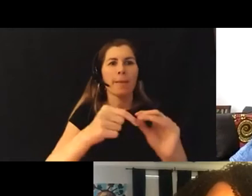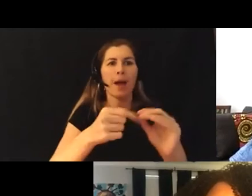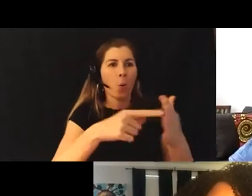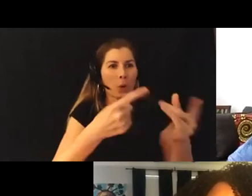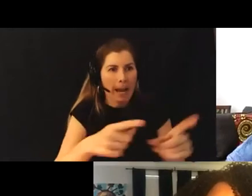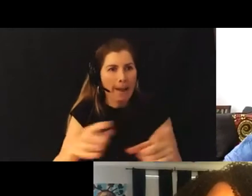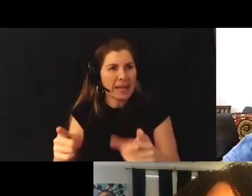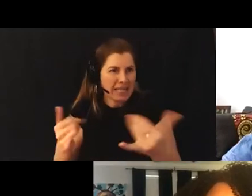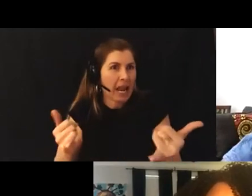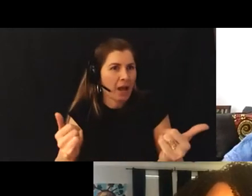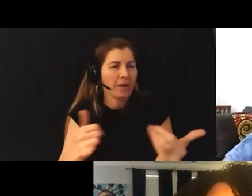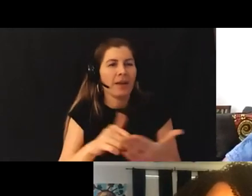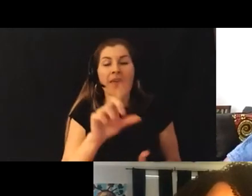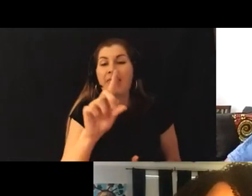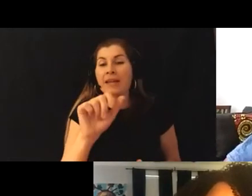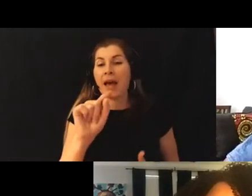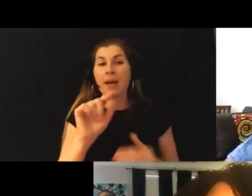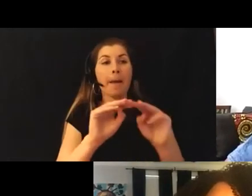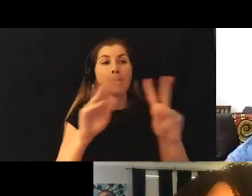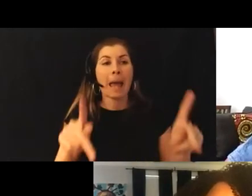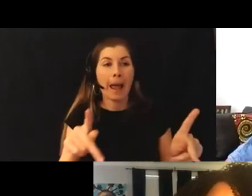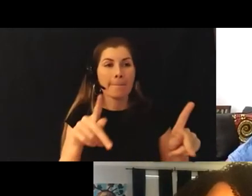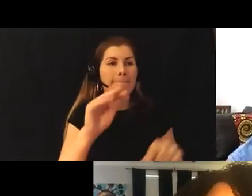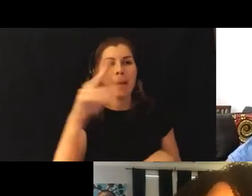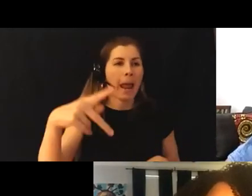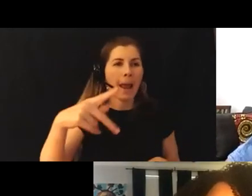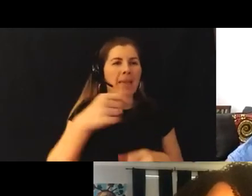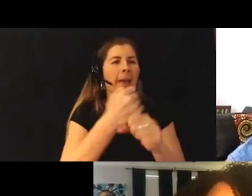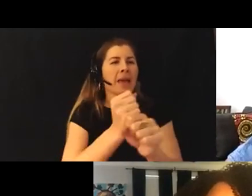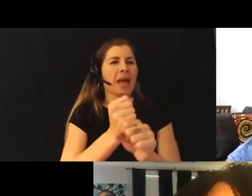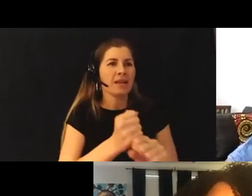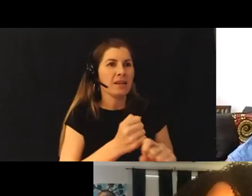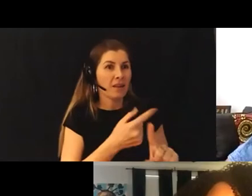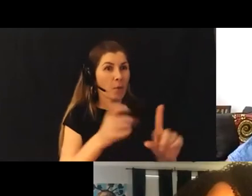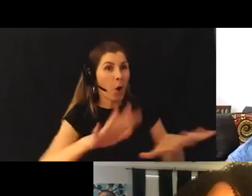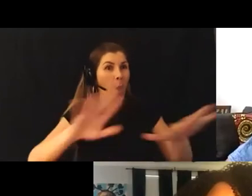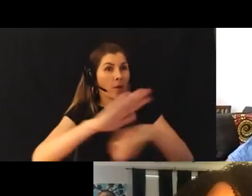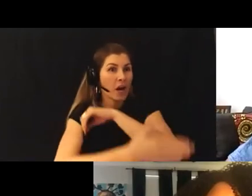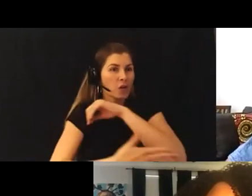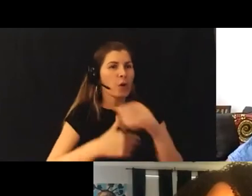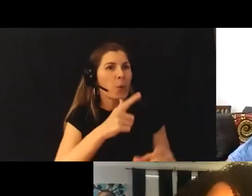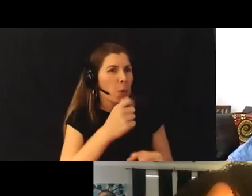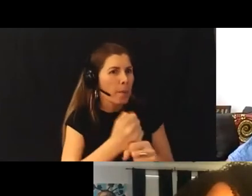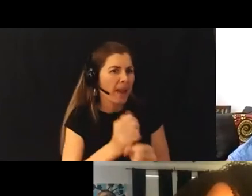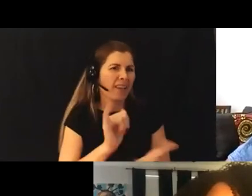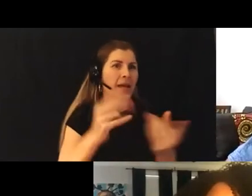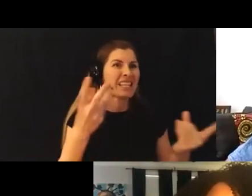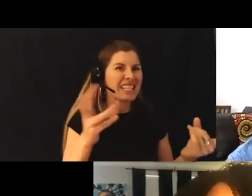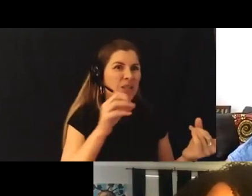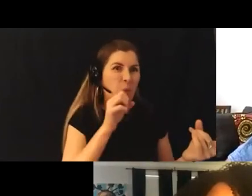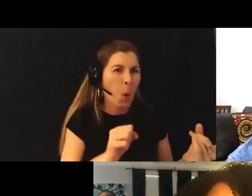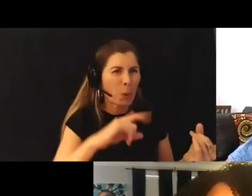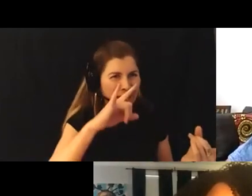And that whole data map that's been used across the country was created by a 16-year-old kid, which I also love, right? And